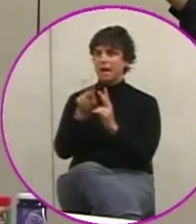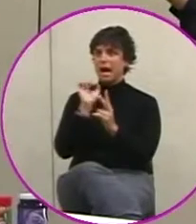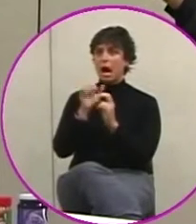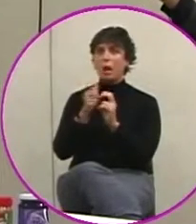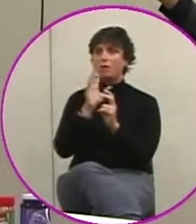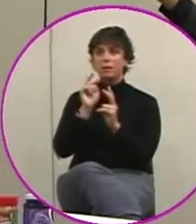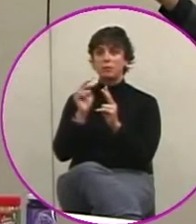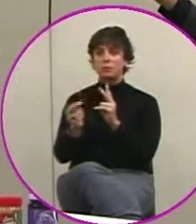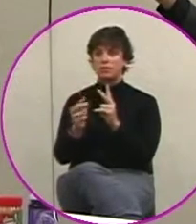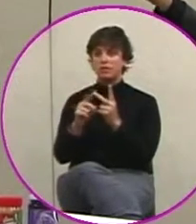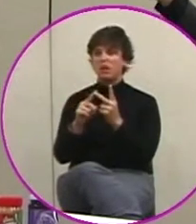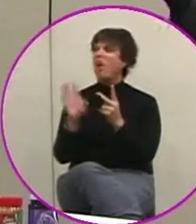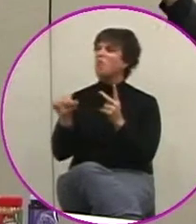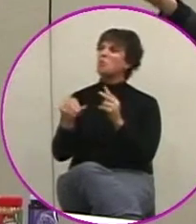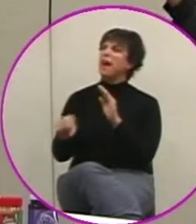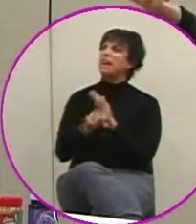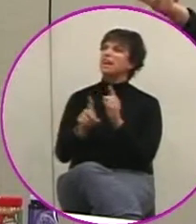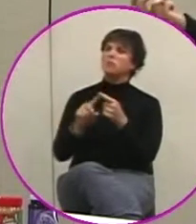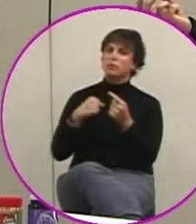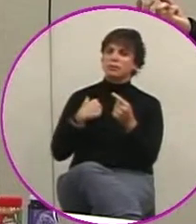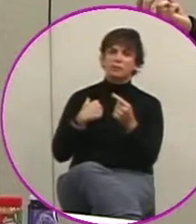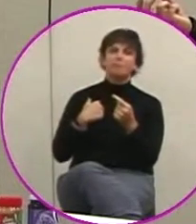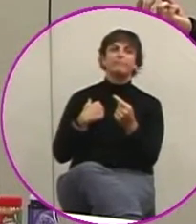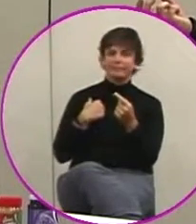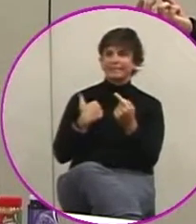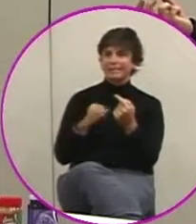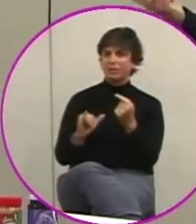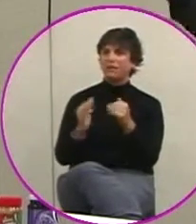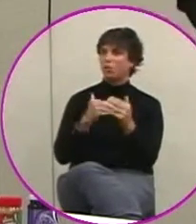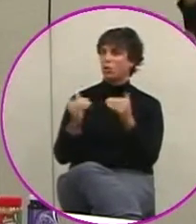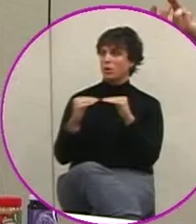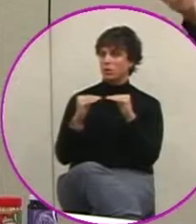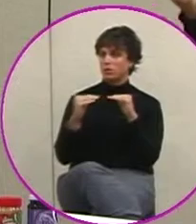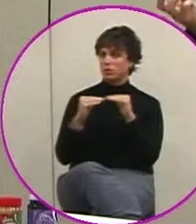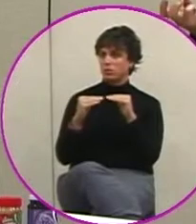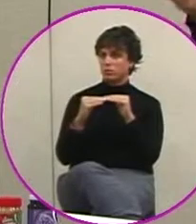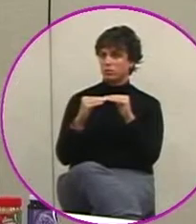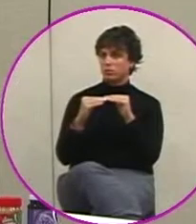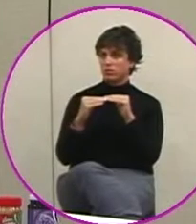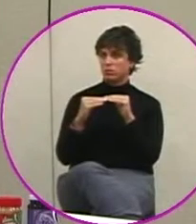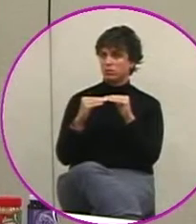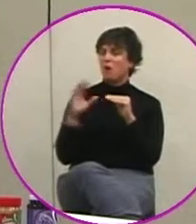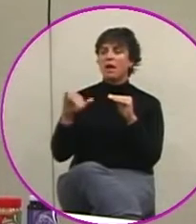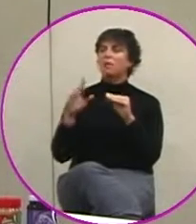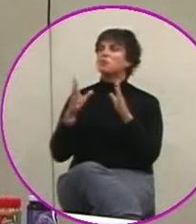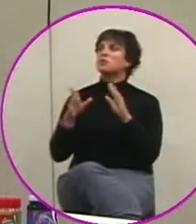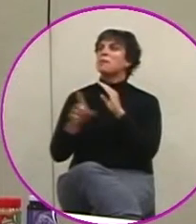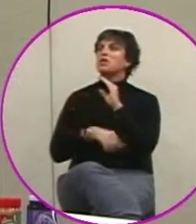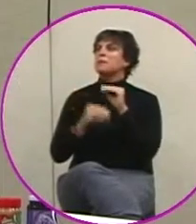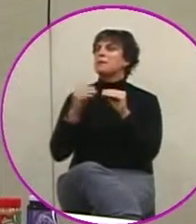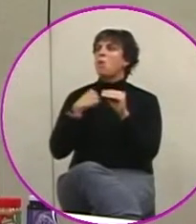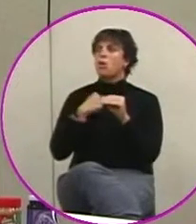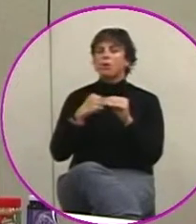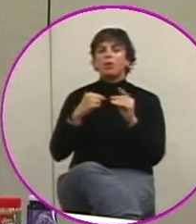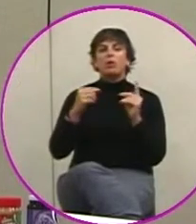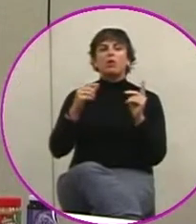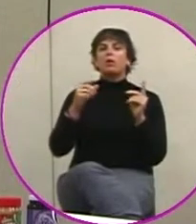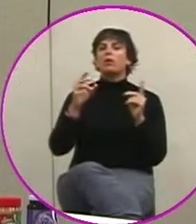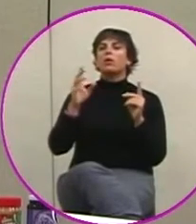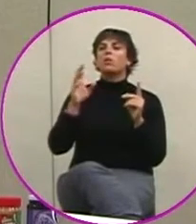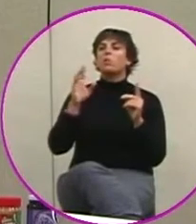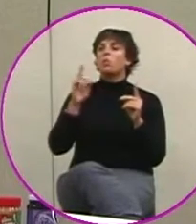them? They view them as negative. They were more punishing. One of the things he says is there is